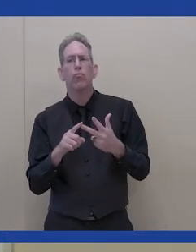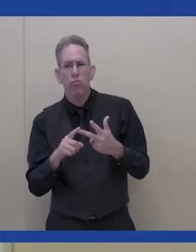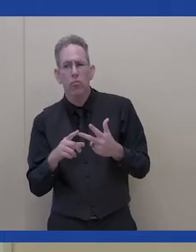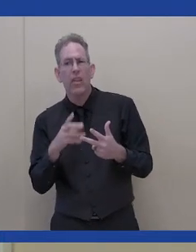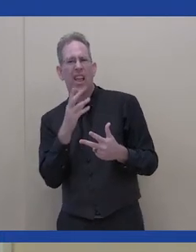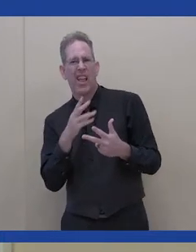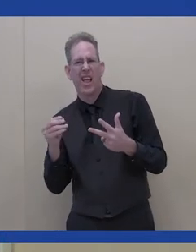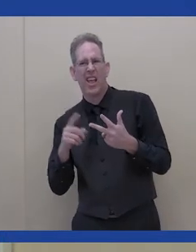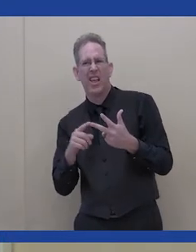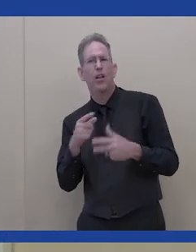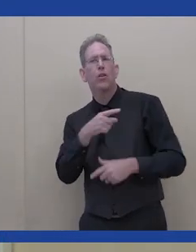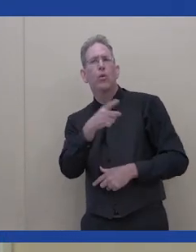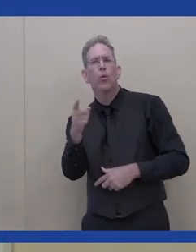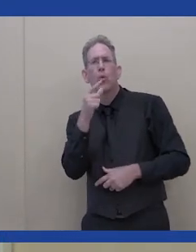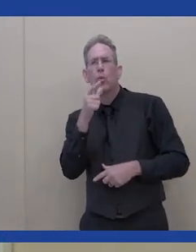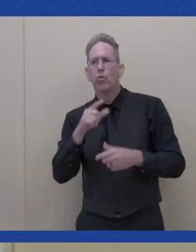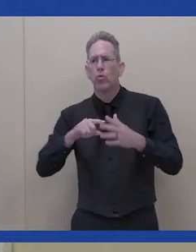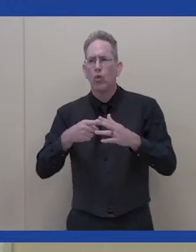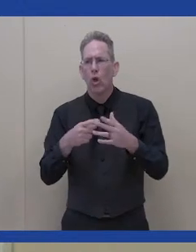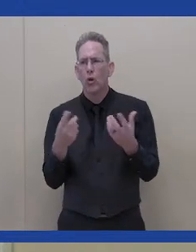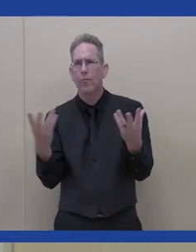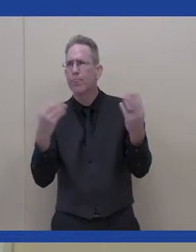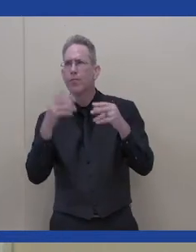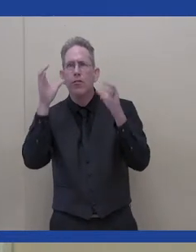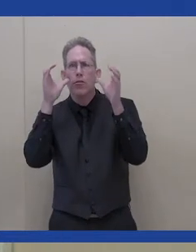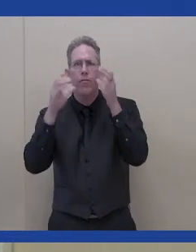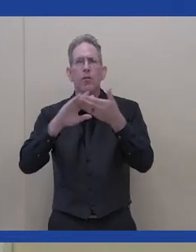tonight. How's it feeling?